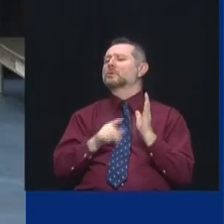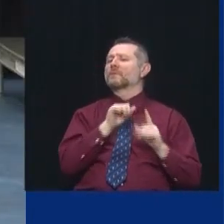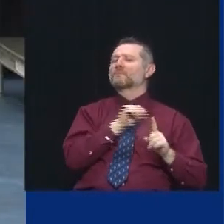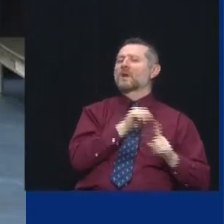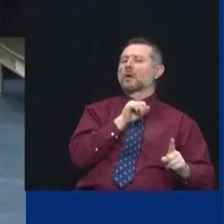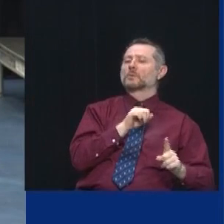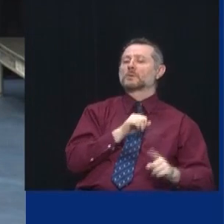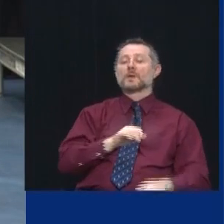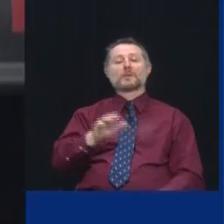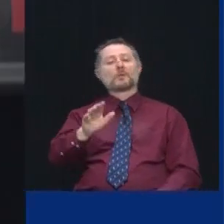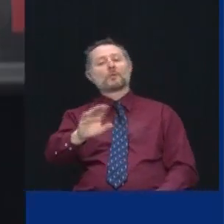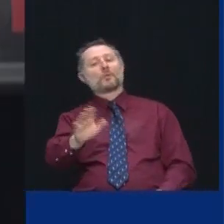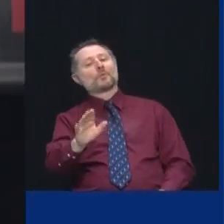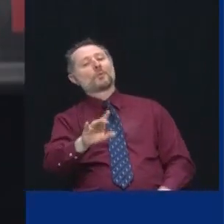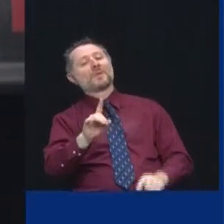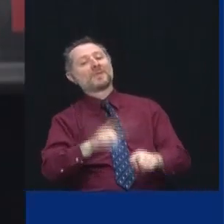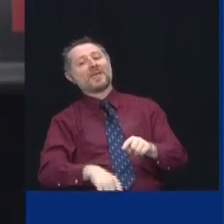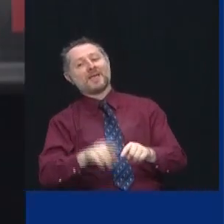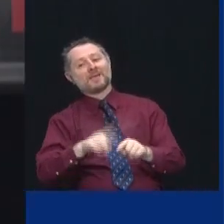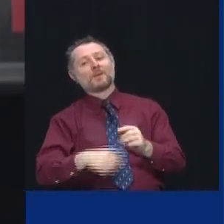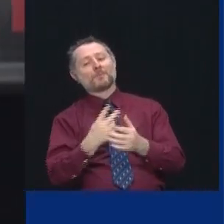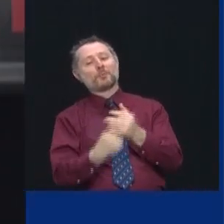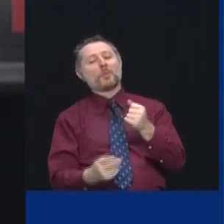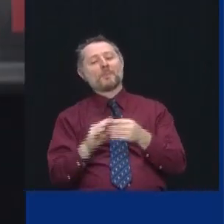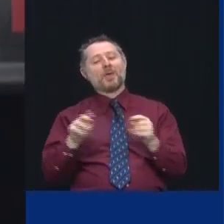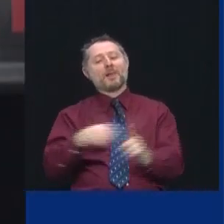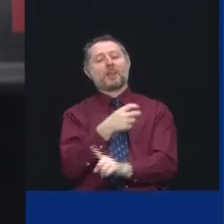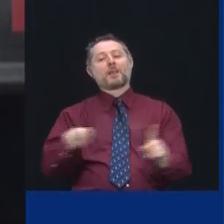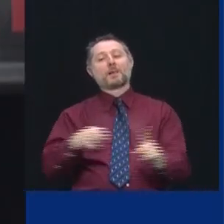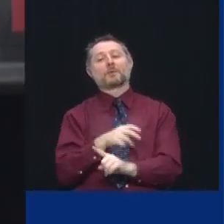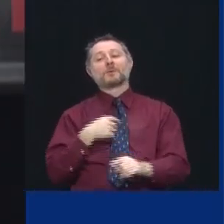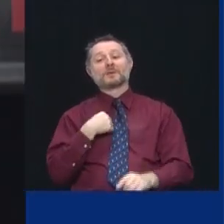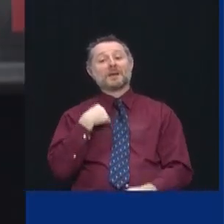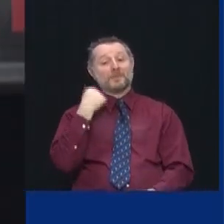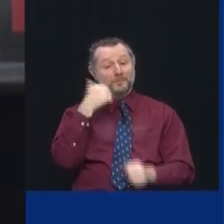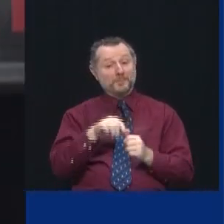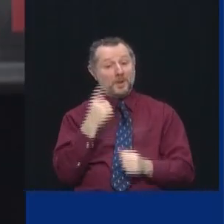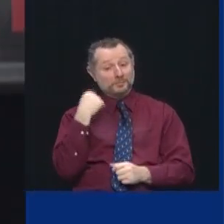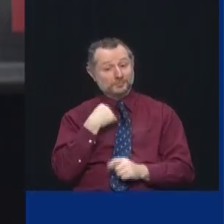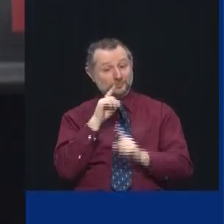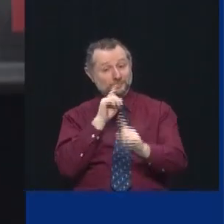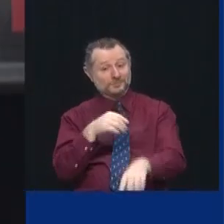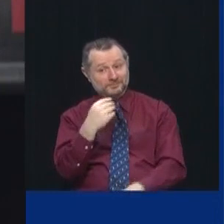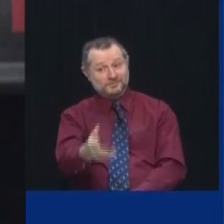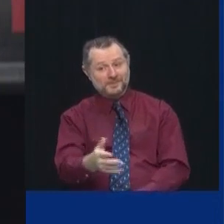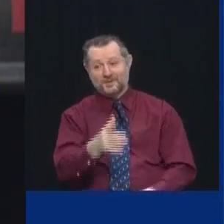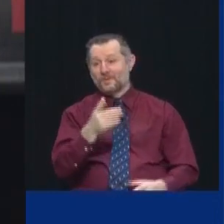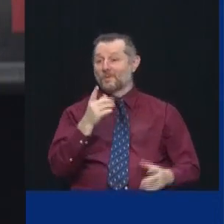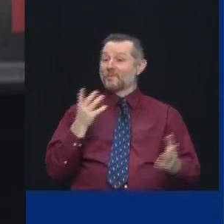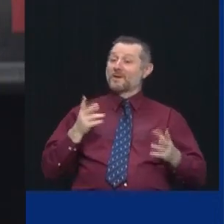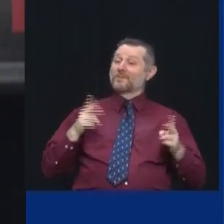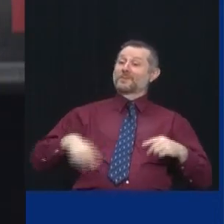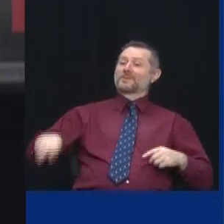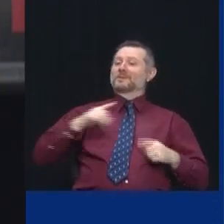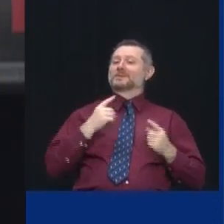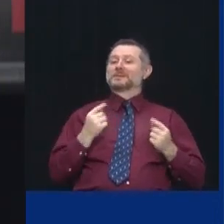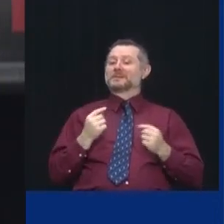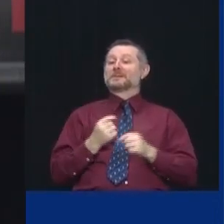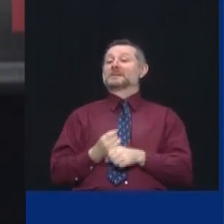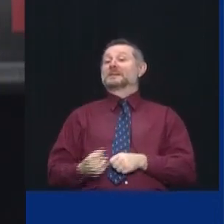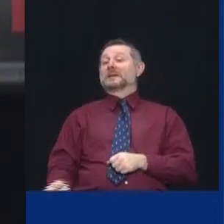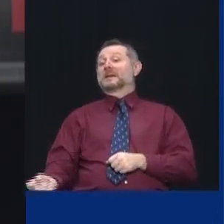both ways. I said to you last year, what you're going to turn to me next year and say